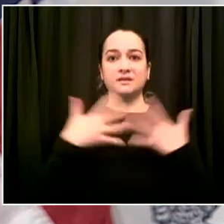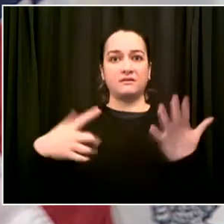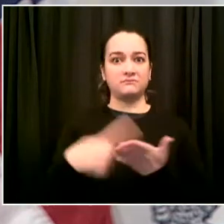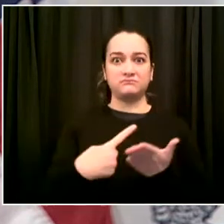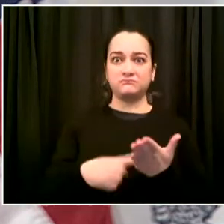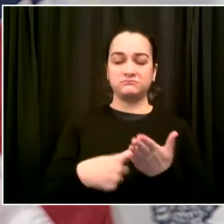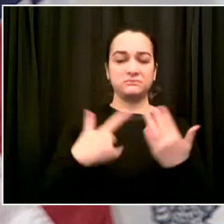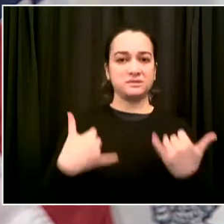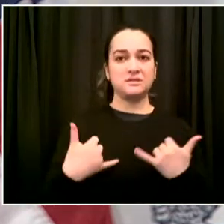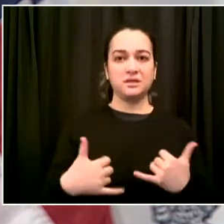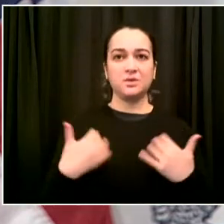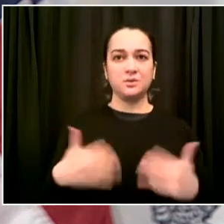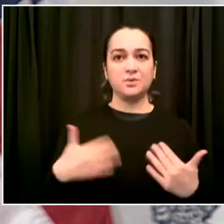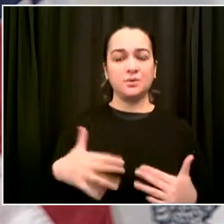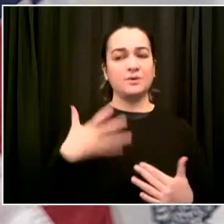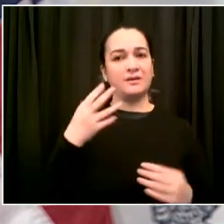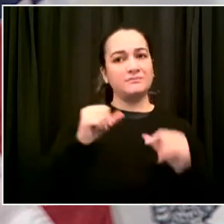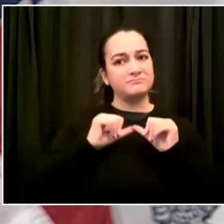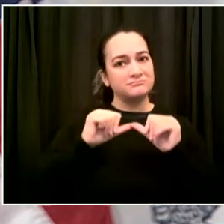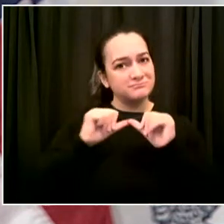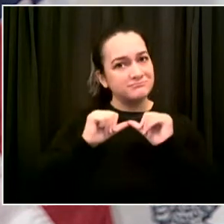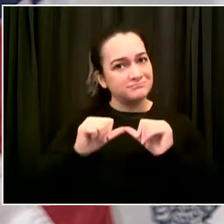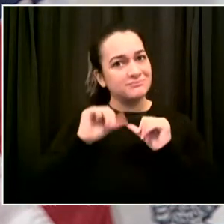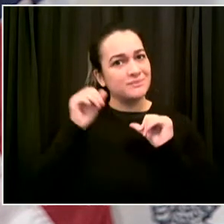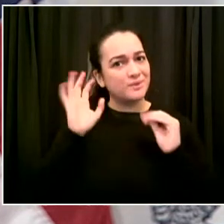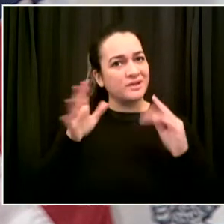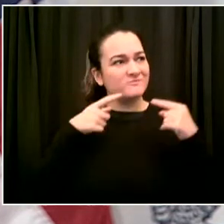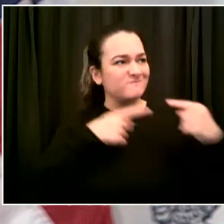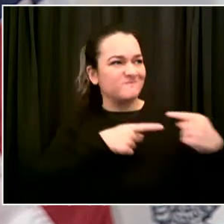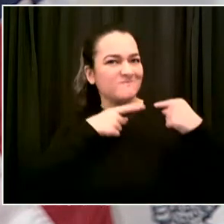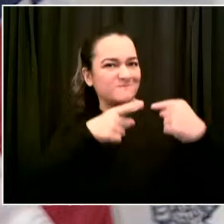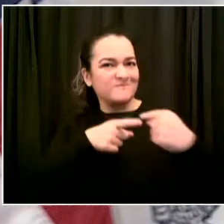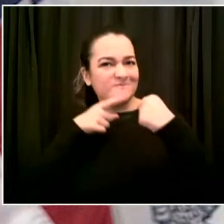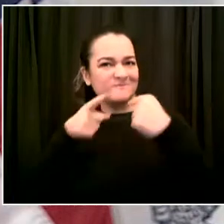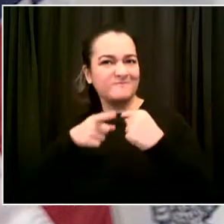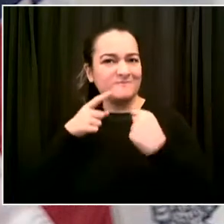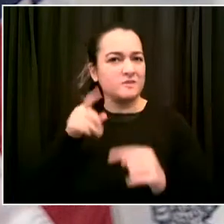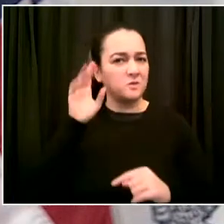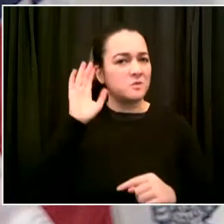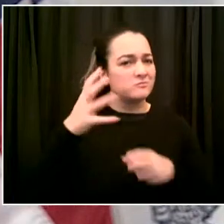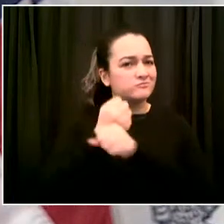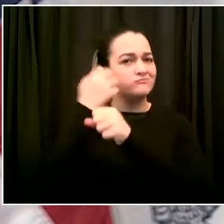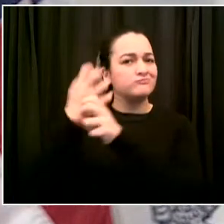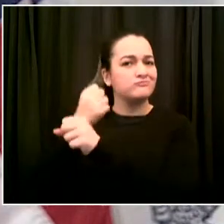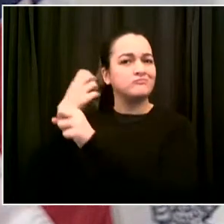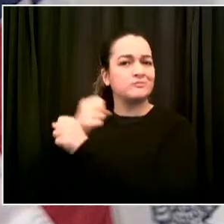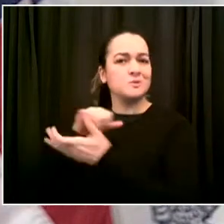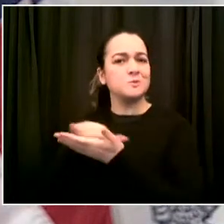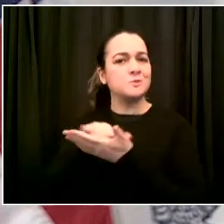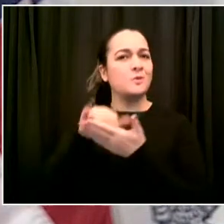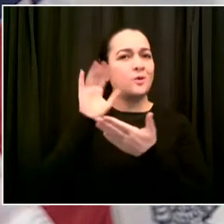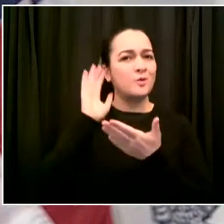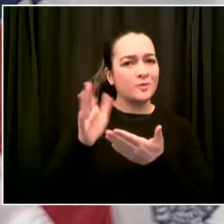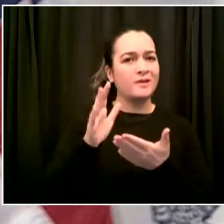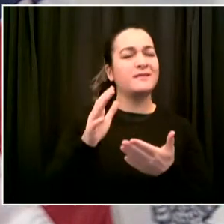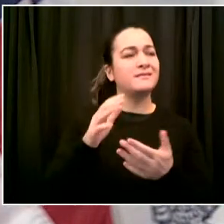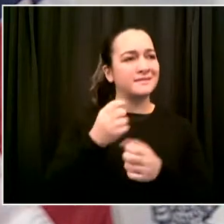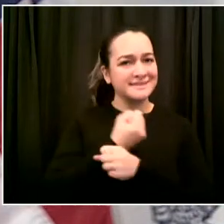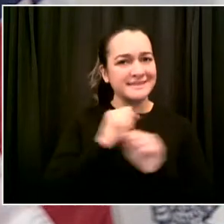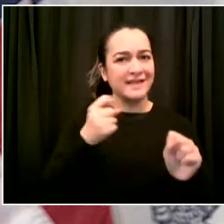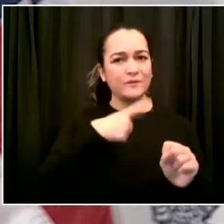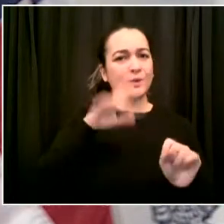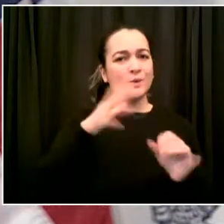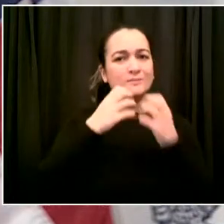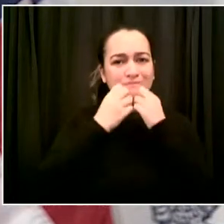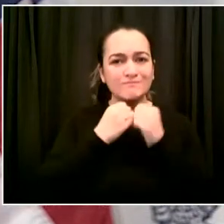other, protect each other. Look out today, please. Look out for your neighbors. Look out for people in your family who might need a little